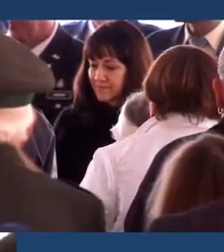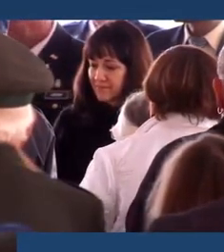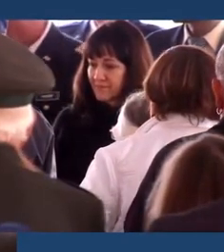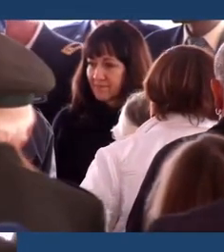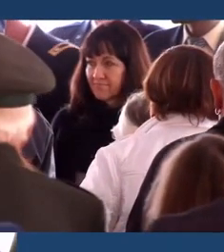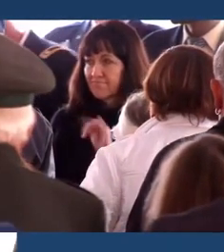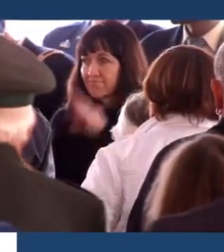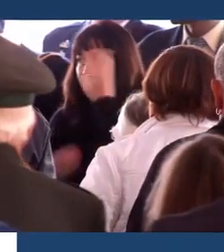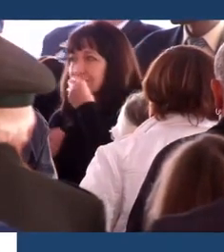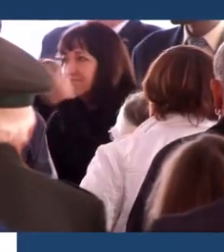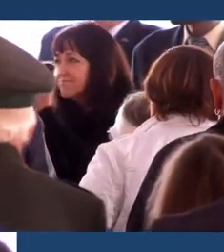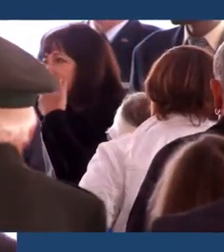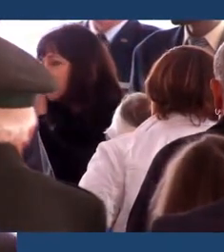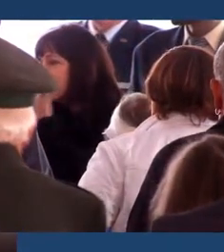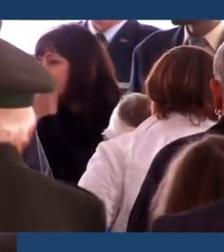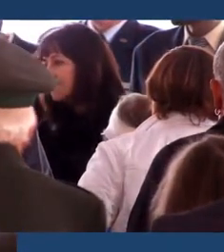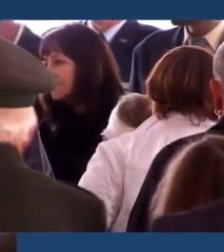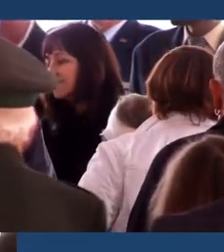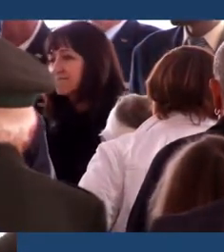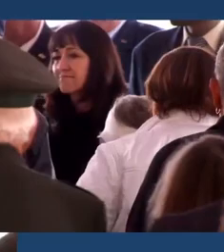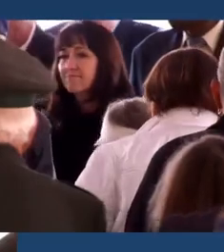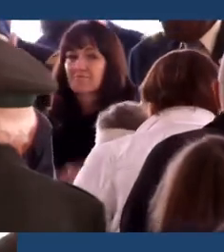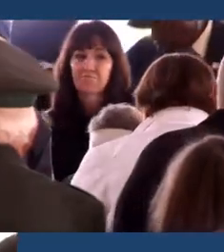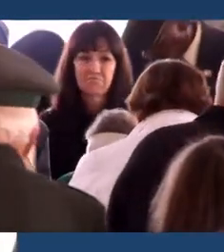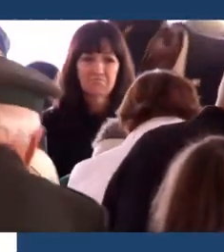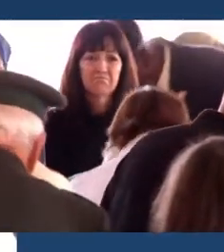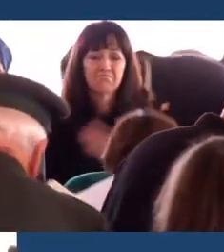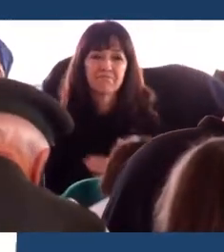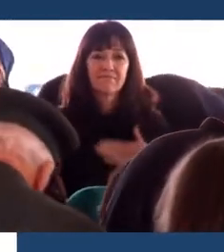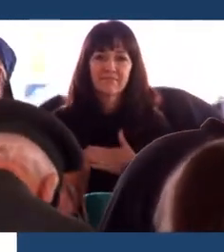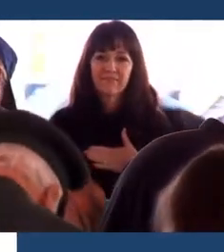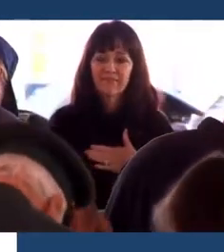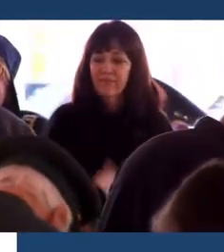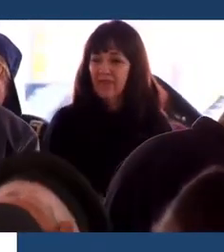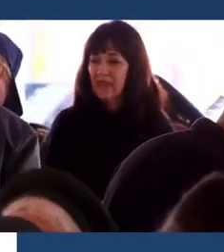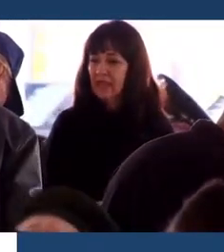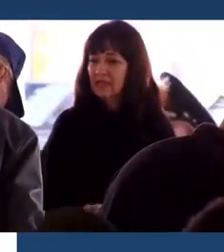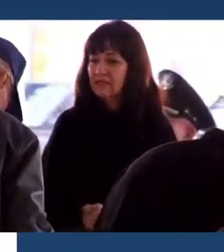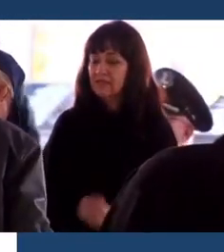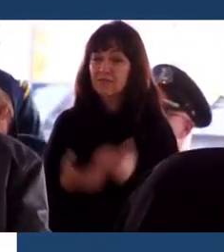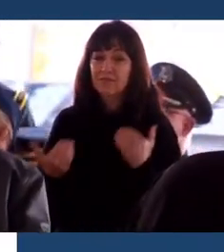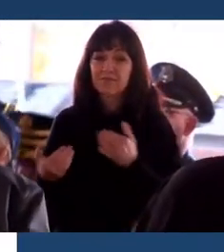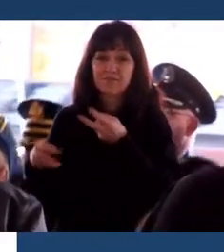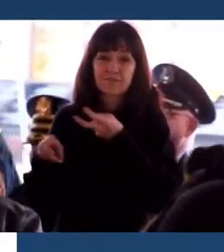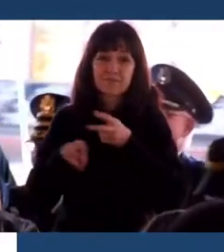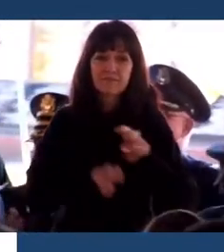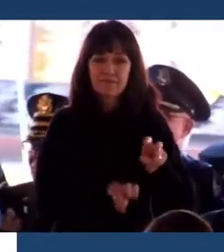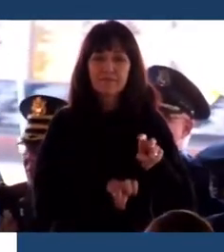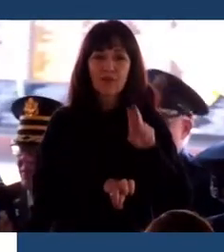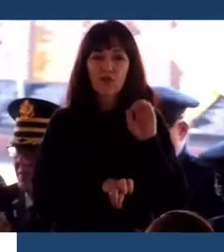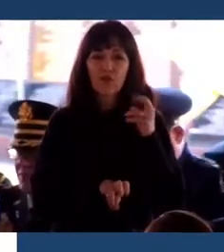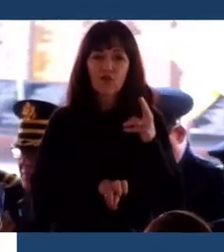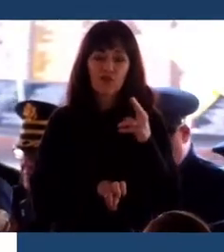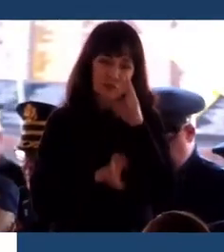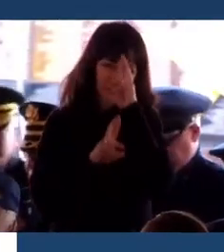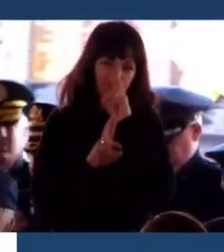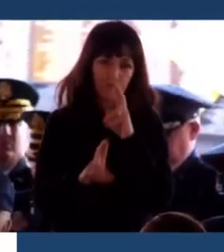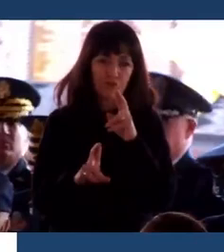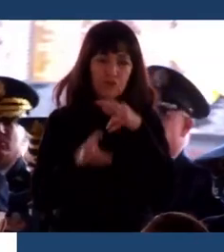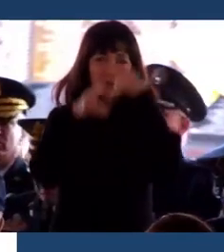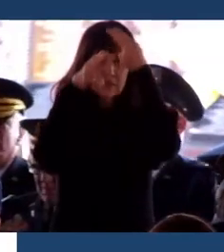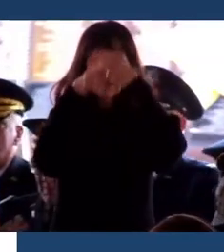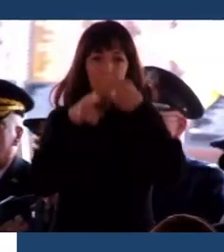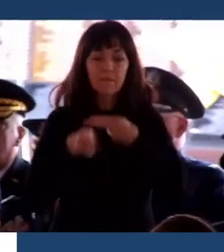That was beautiful, thank you. Please take your seats. We will now transition to the wreath tribute. As I read the names